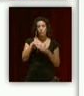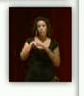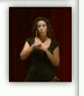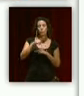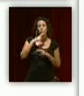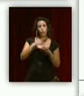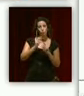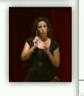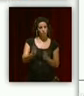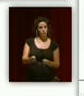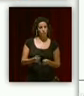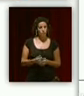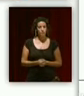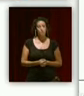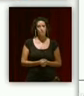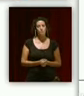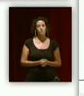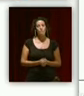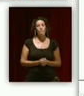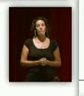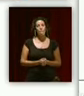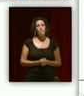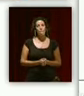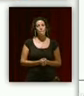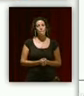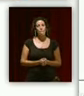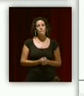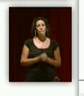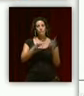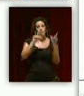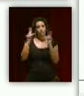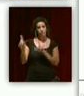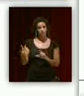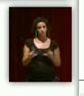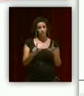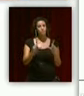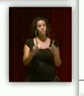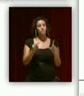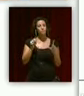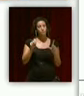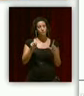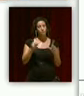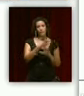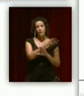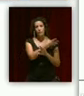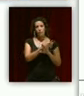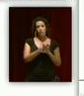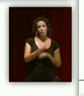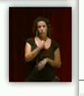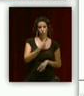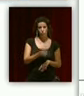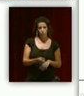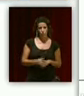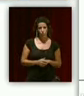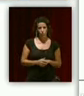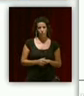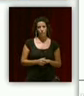to 1. And then we will record a name to it. On the next